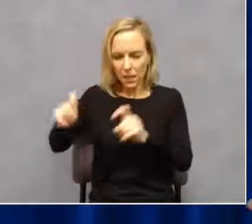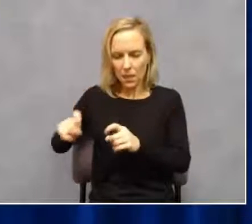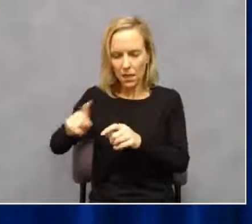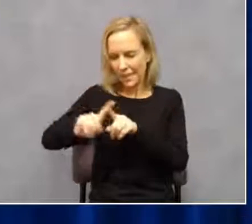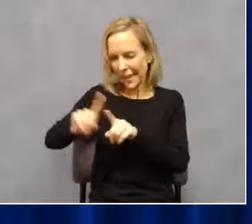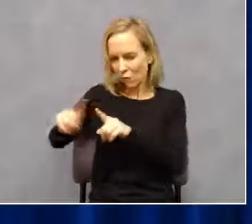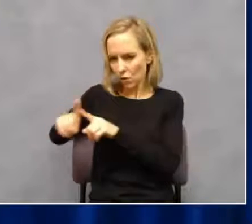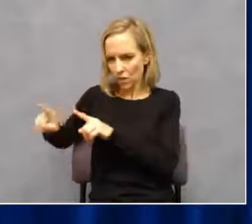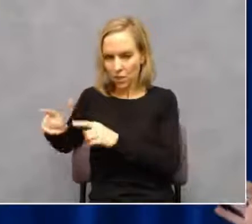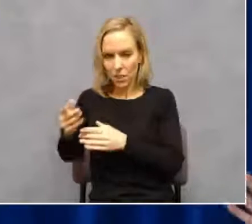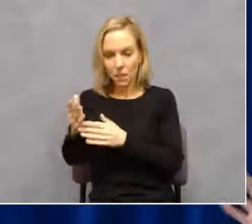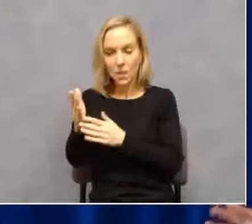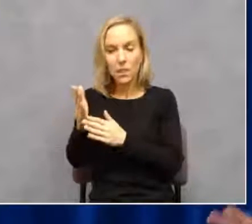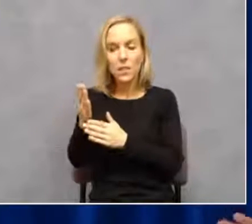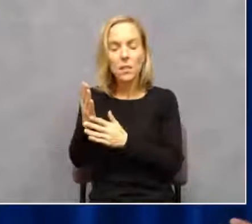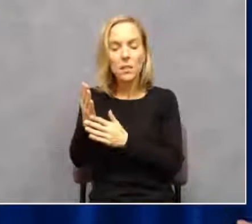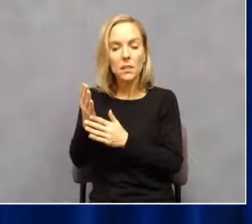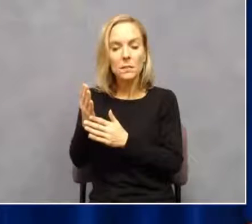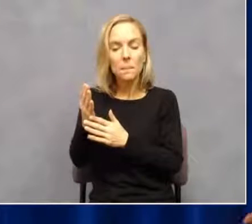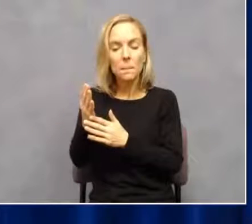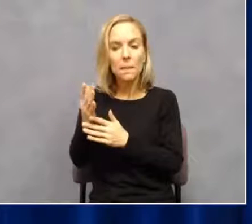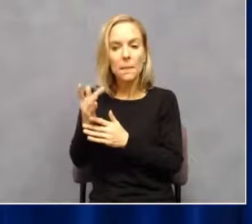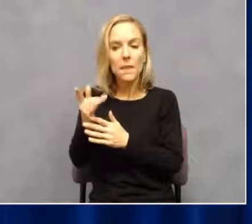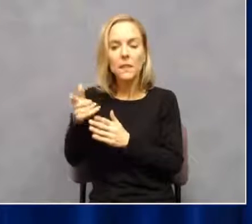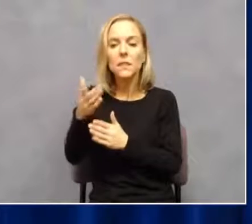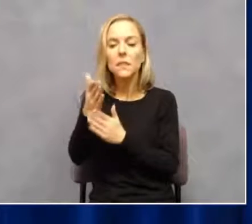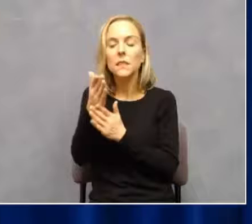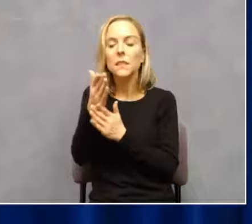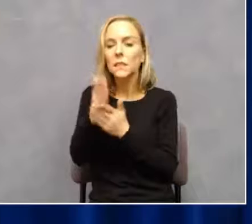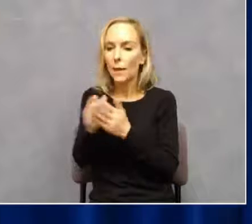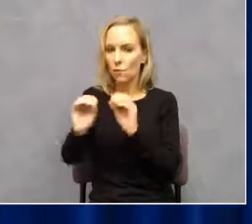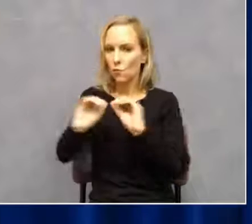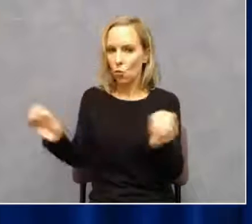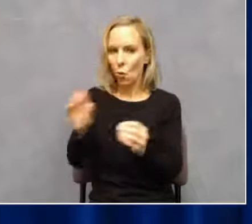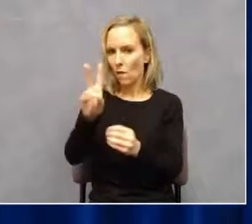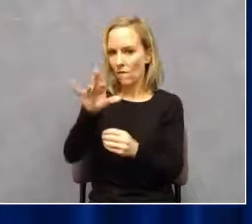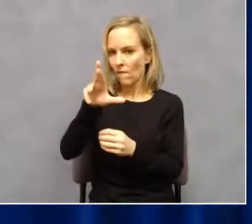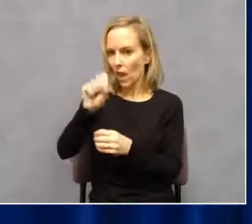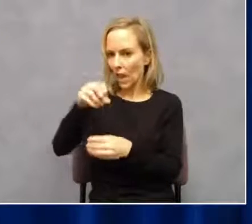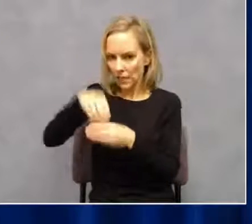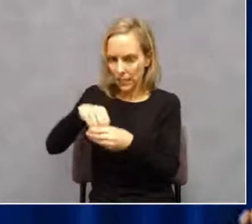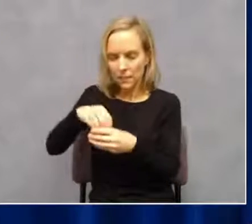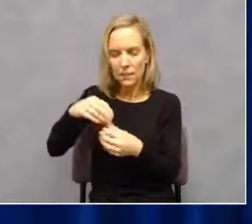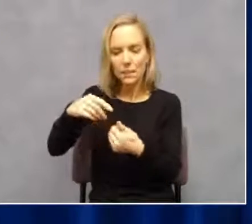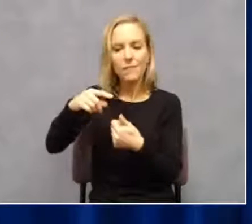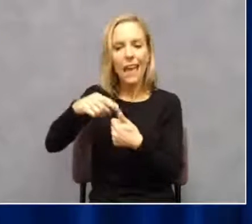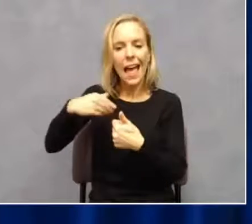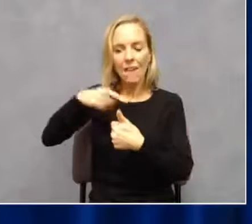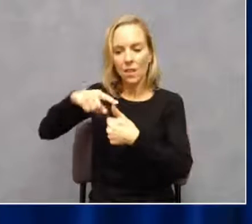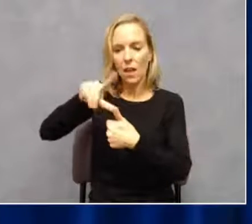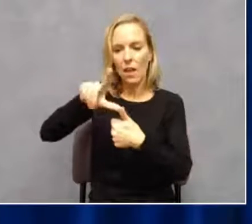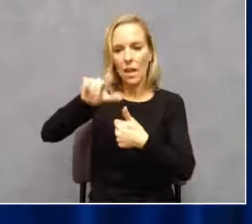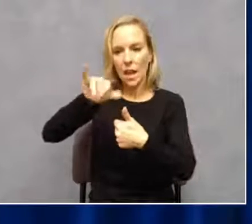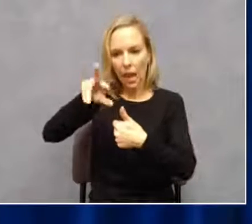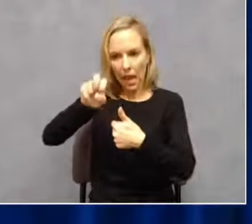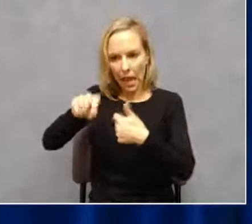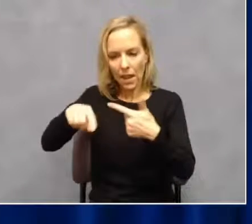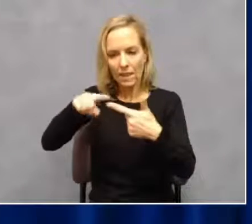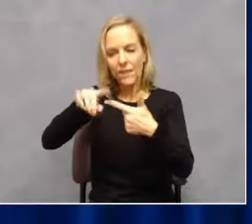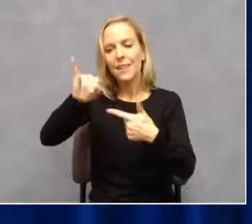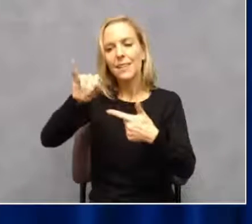any part of the virus in it. A live virus, an inactivated virus, most of them are